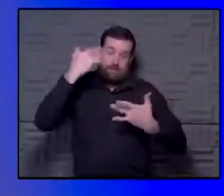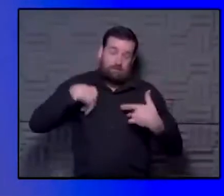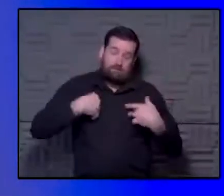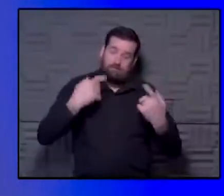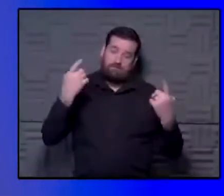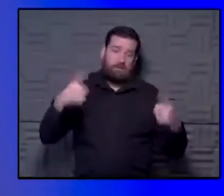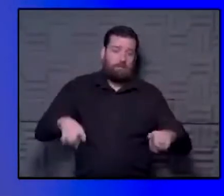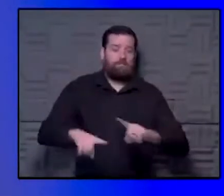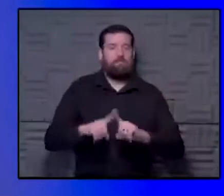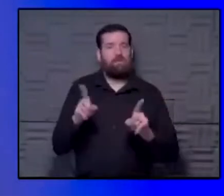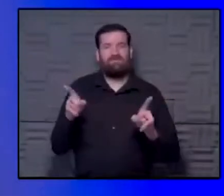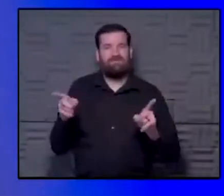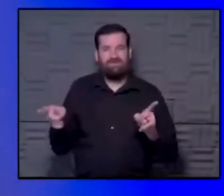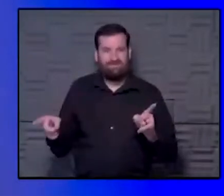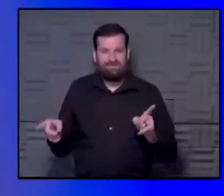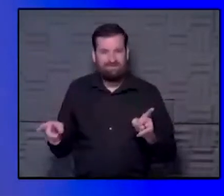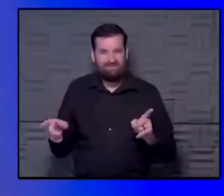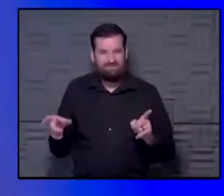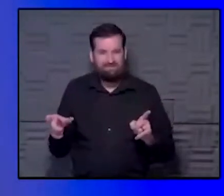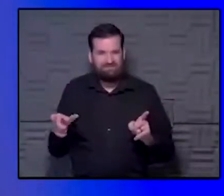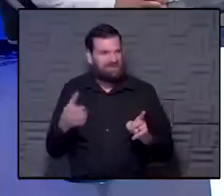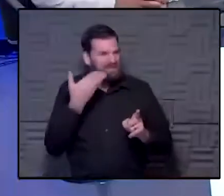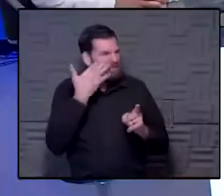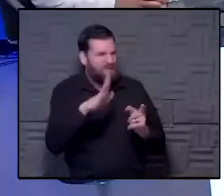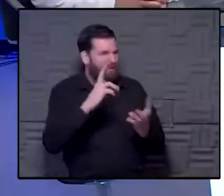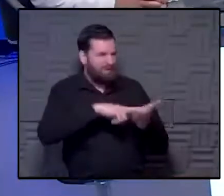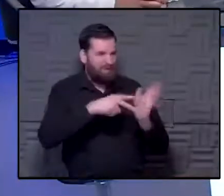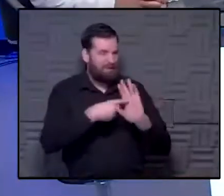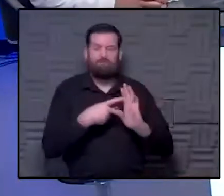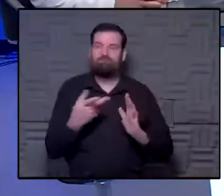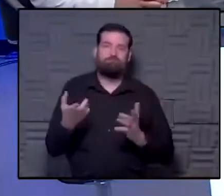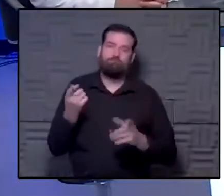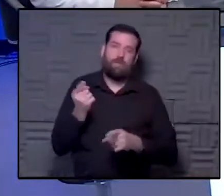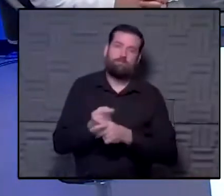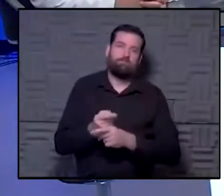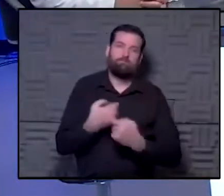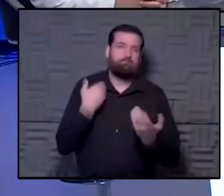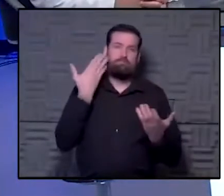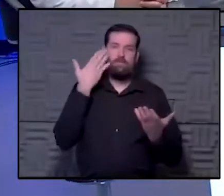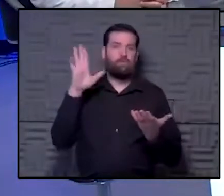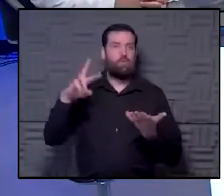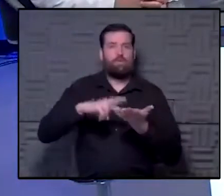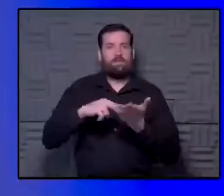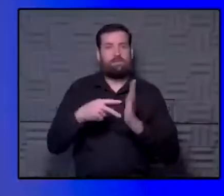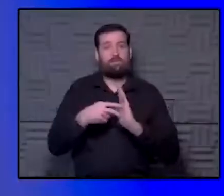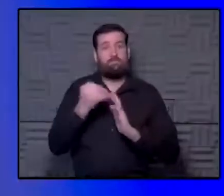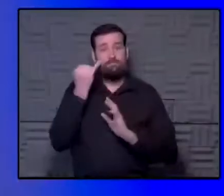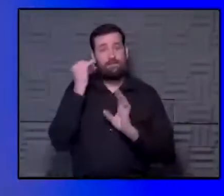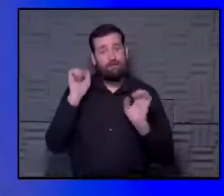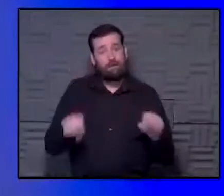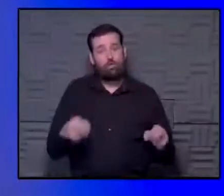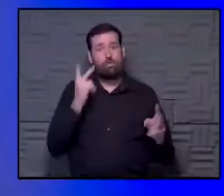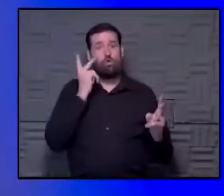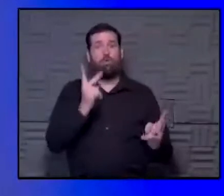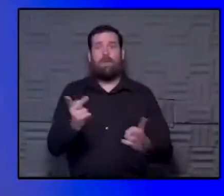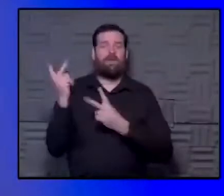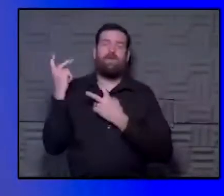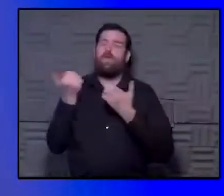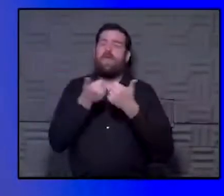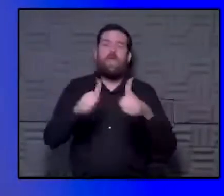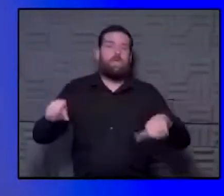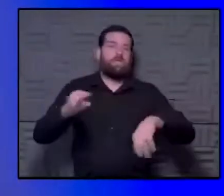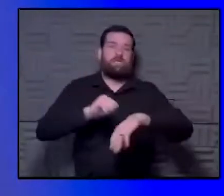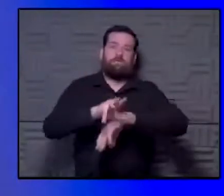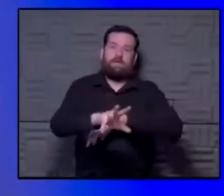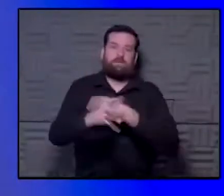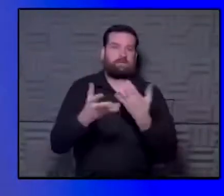don't think she didn't know what that meant. She didn't know what that meant. And if I could go back, and if there's any advice I could offer